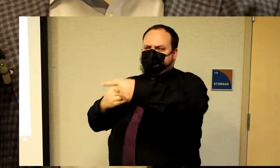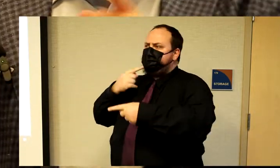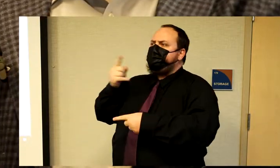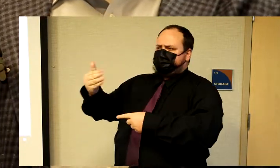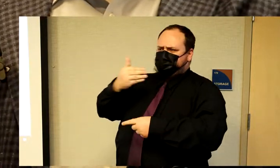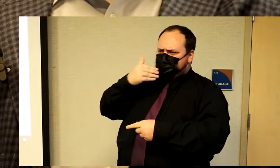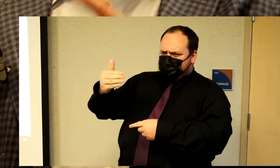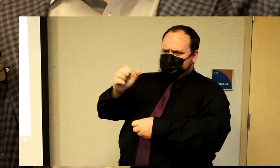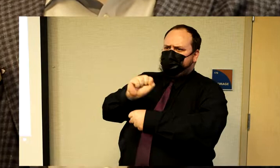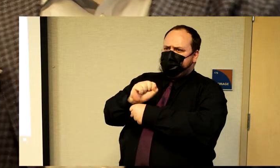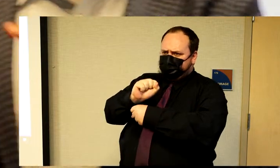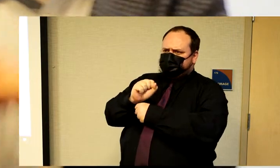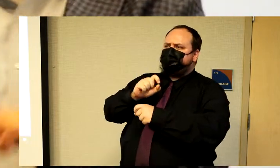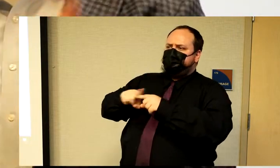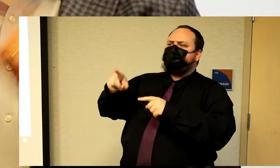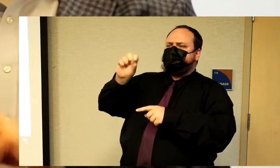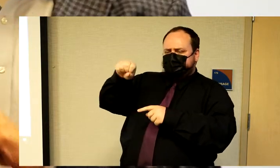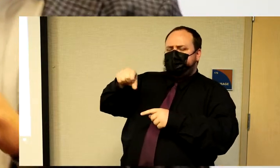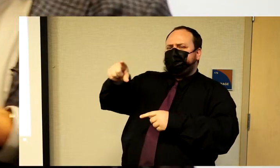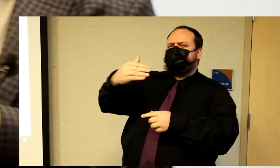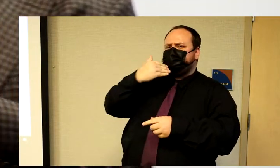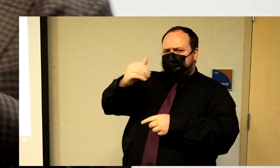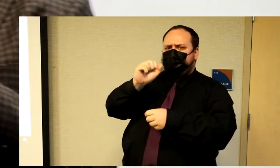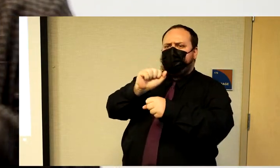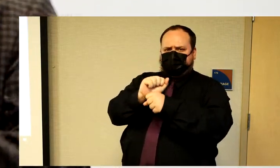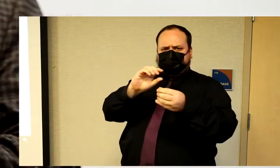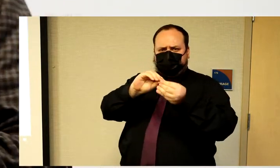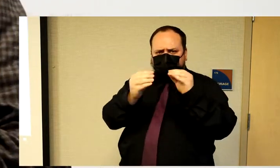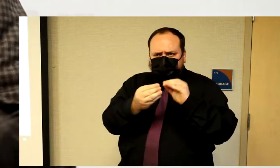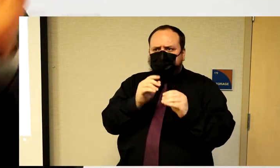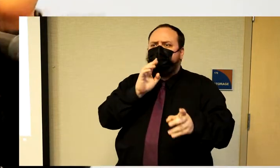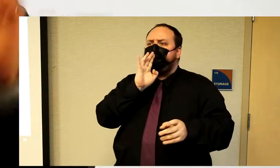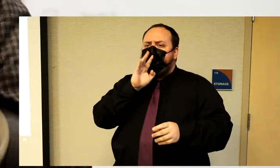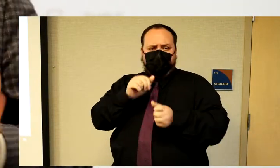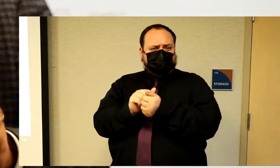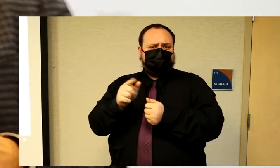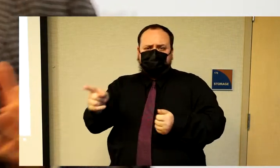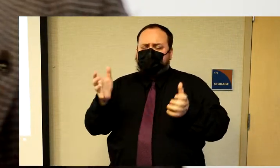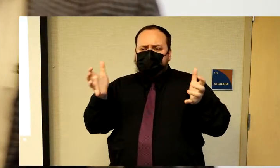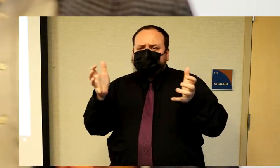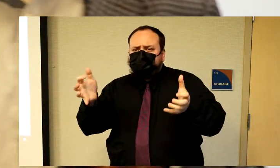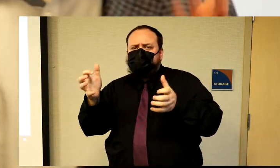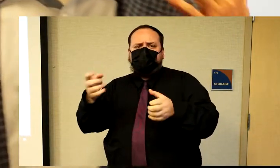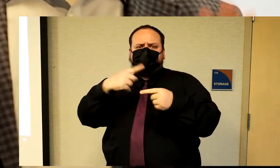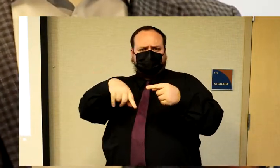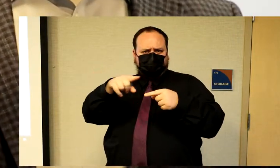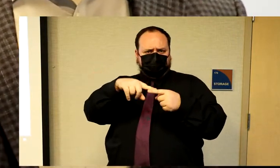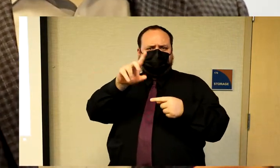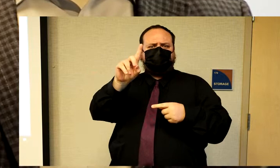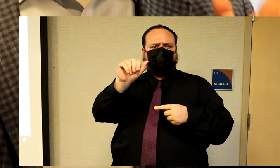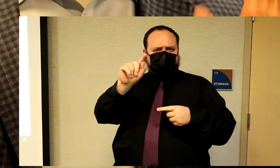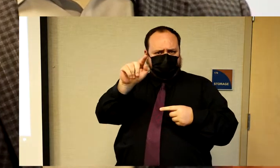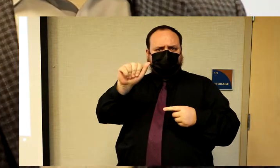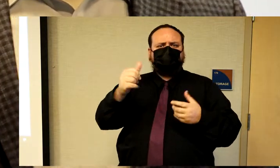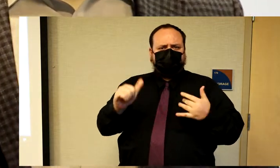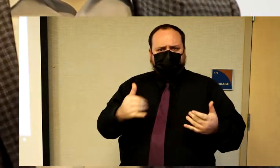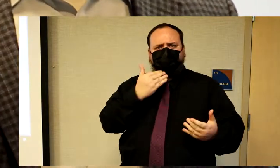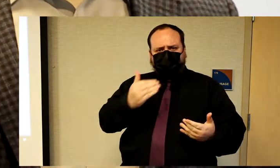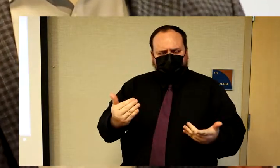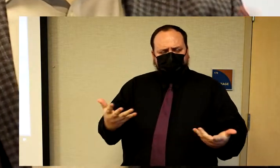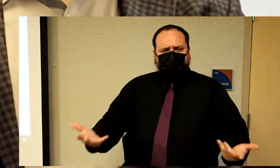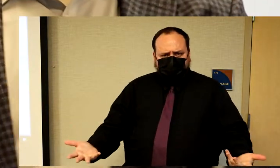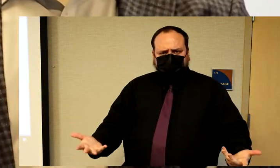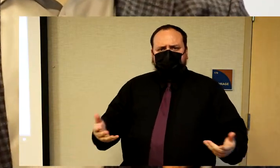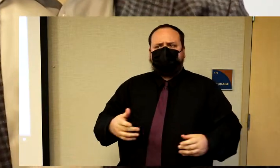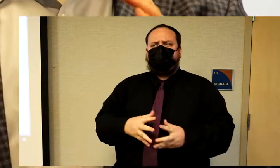good guy, but he's a data guy, right? He could talk to you for hours about the data, and you would never want that, nor would any of us. But that's the way it would